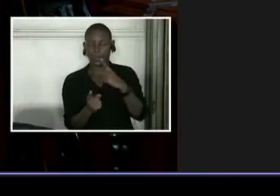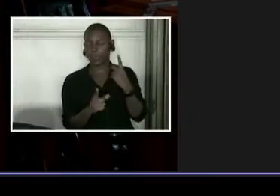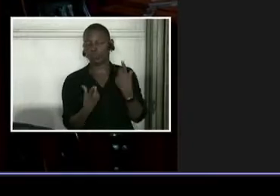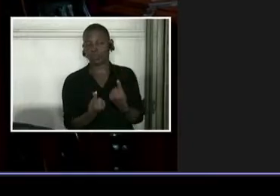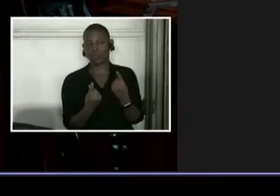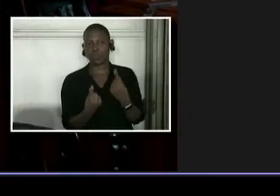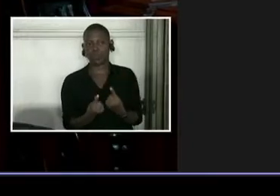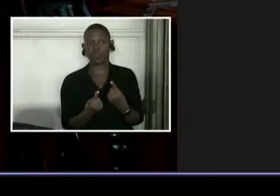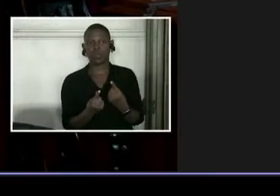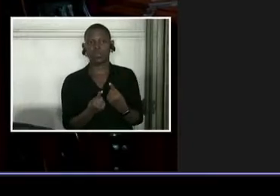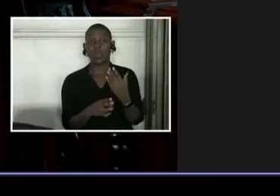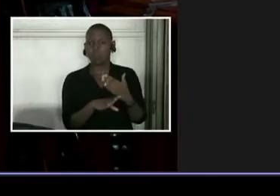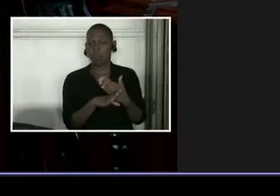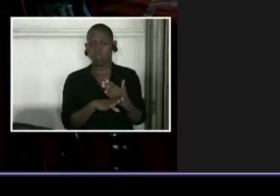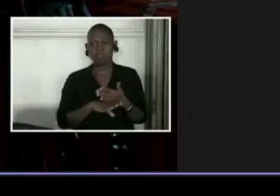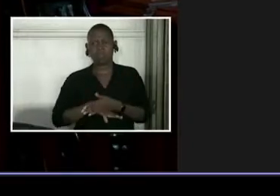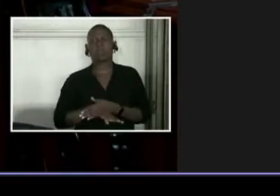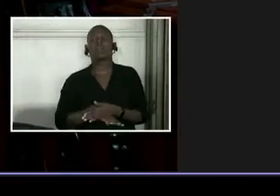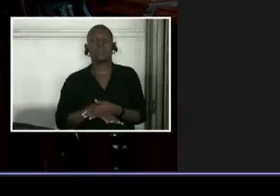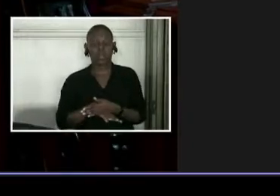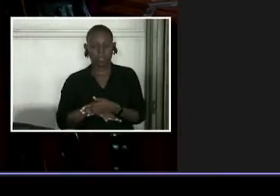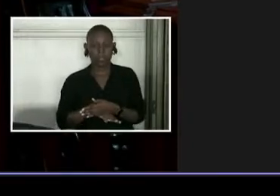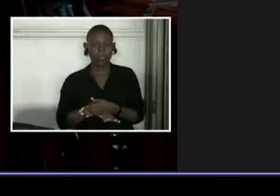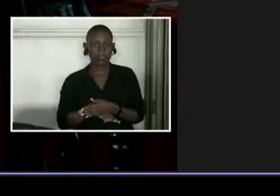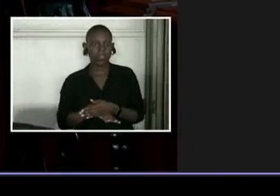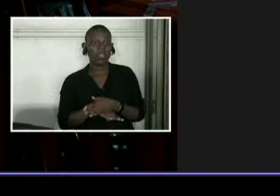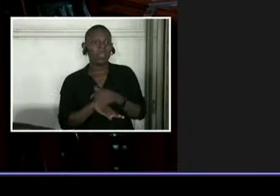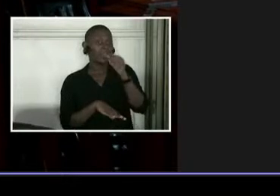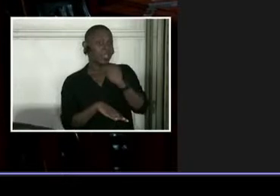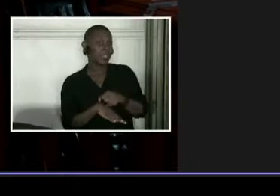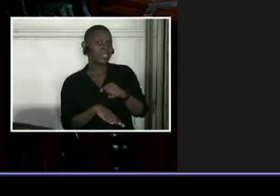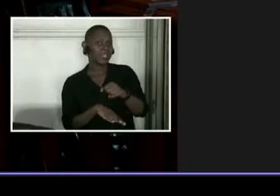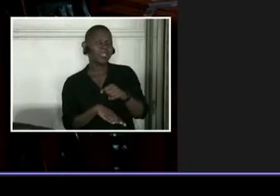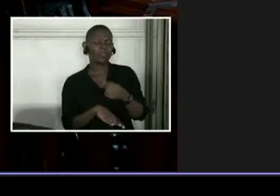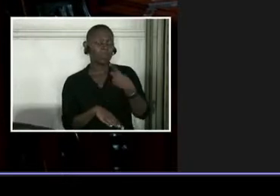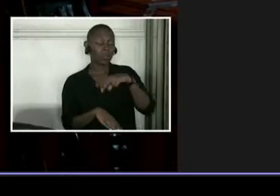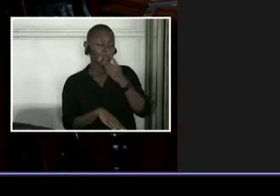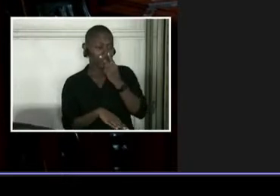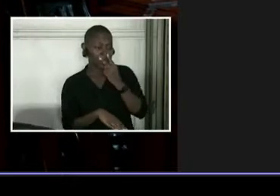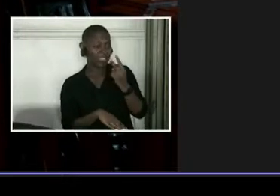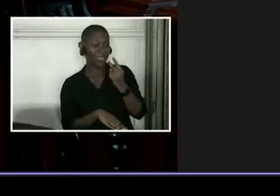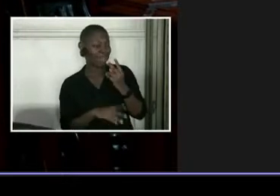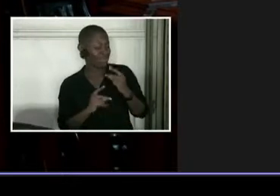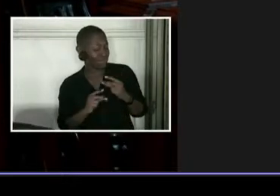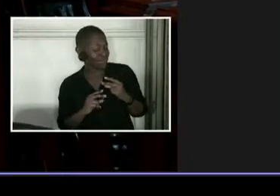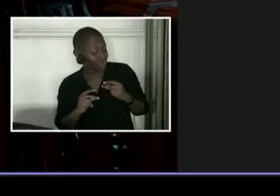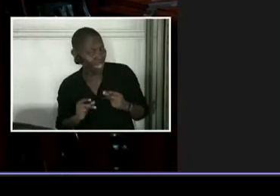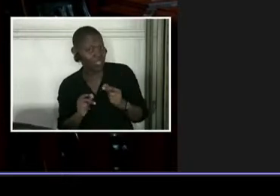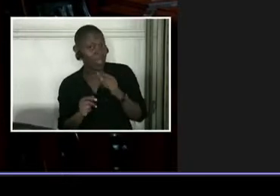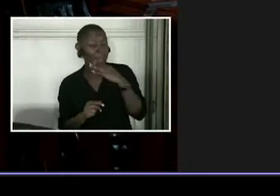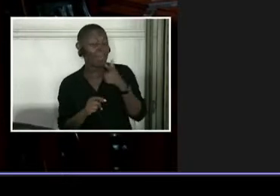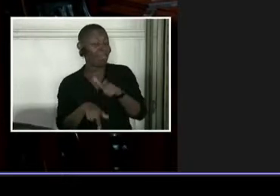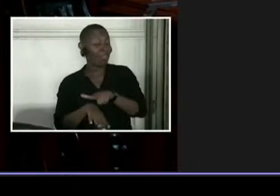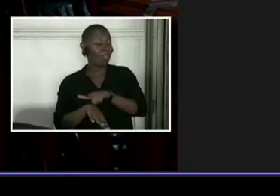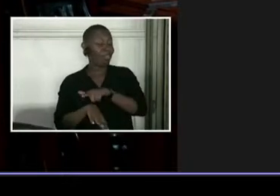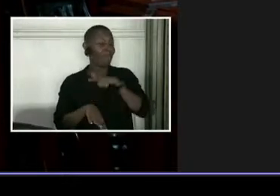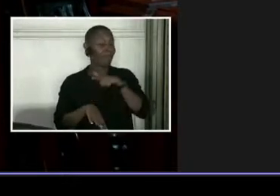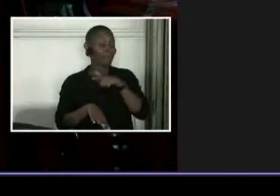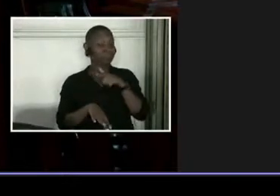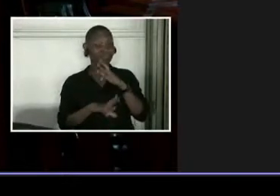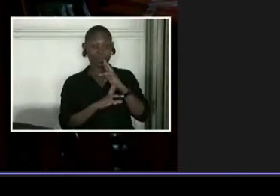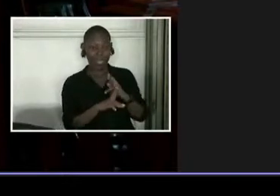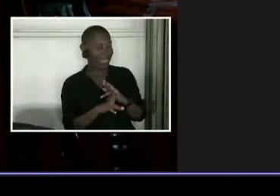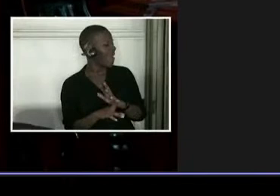We respond on disasters, Chairperson and members, with speed and efficiency. We don't take long to respond to